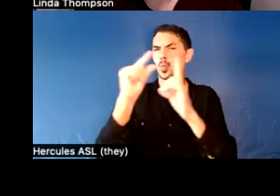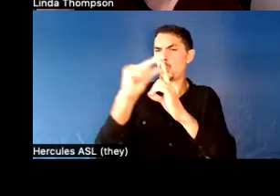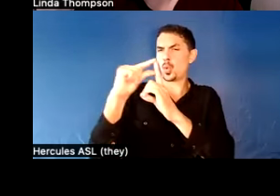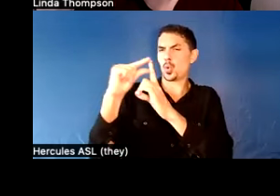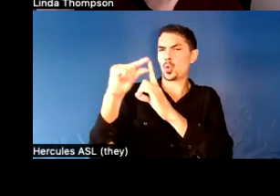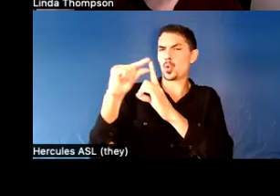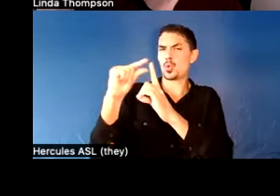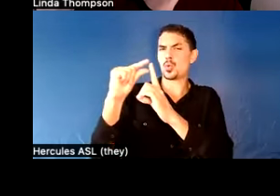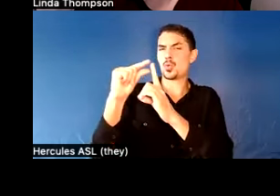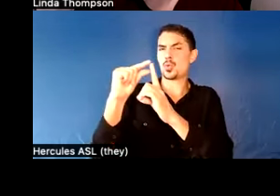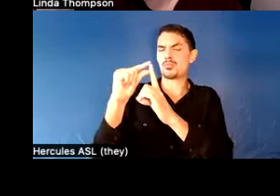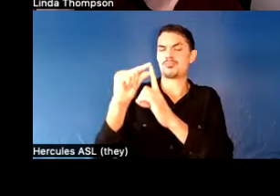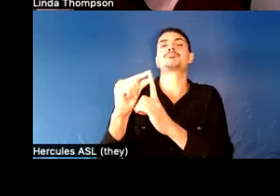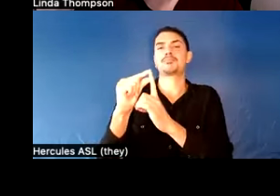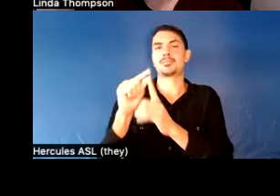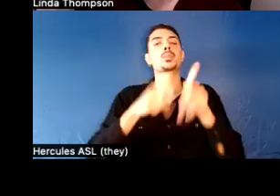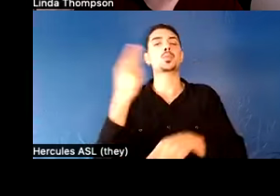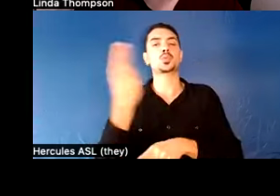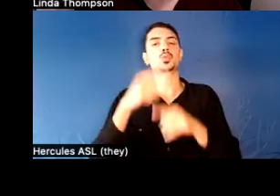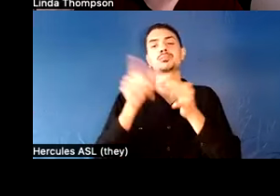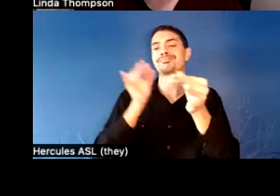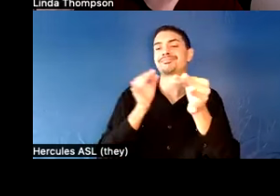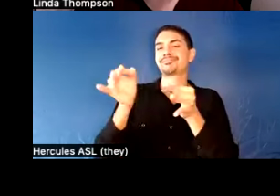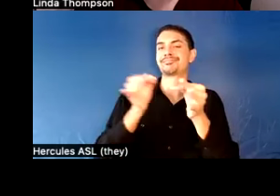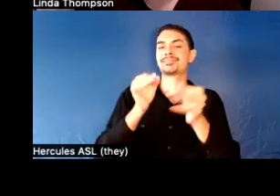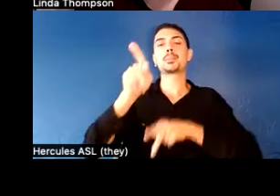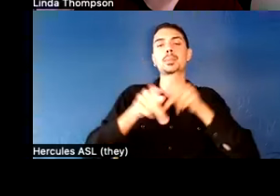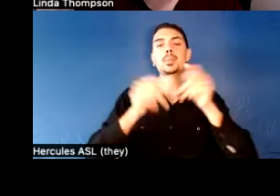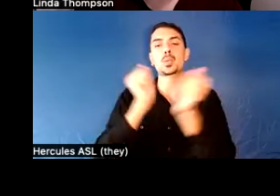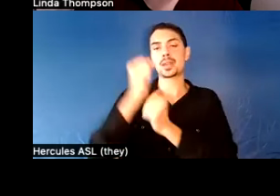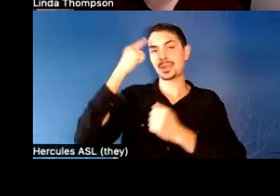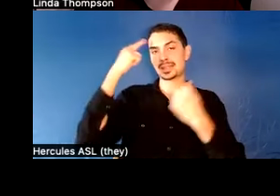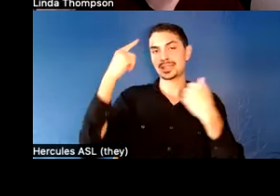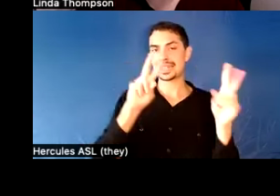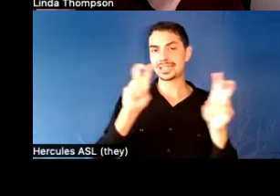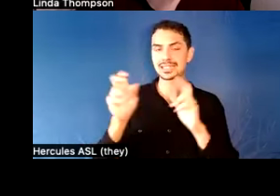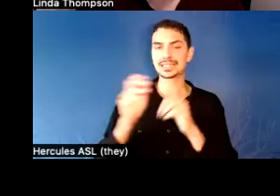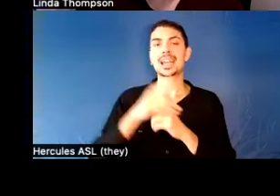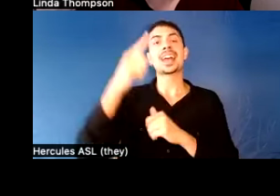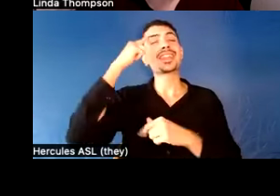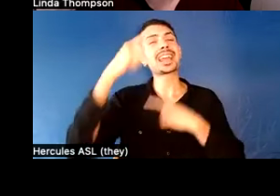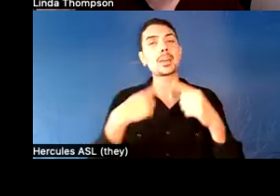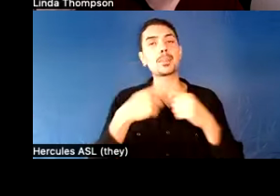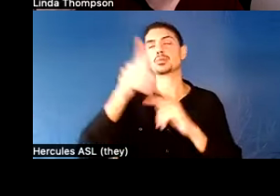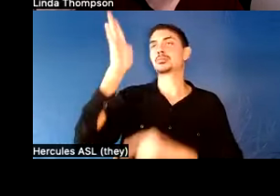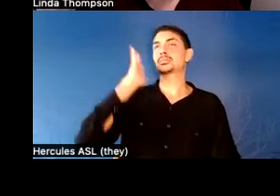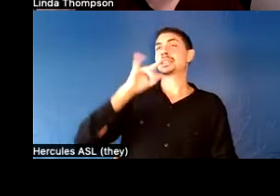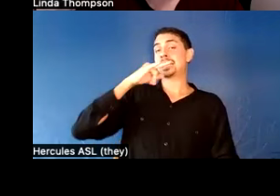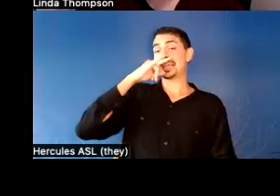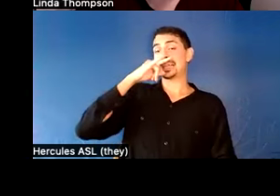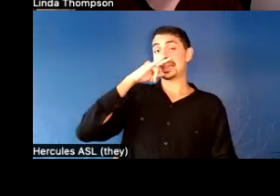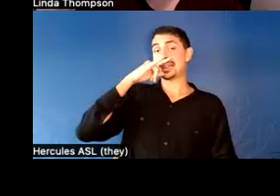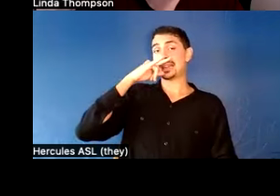describe people with mental illness? And think about from the time you were a child all the way up until today. What are some